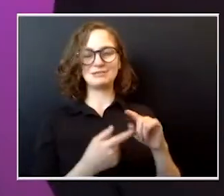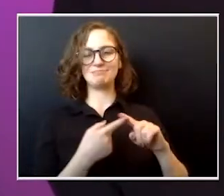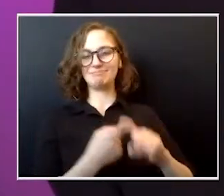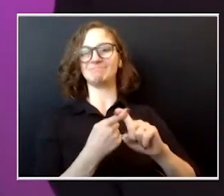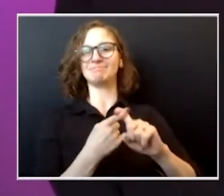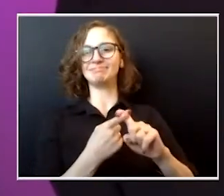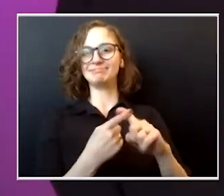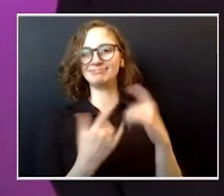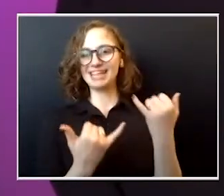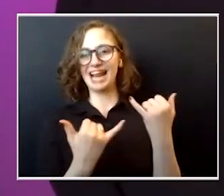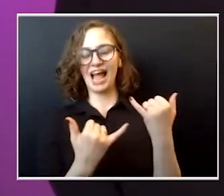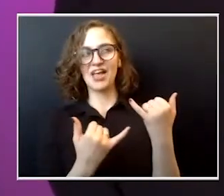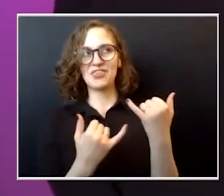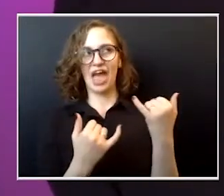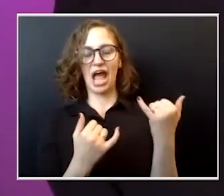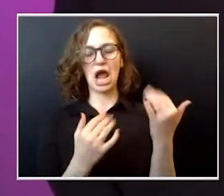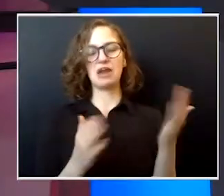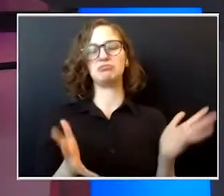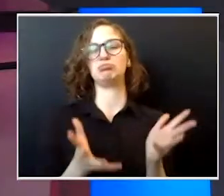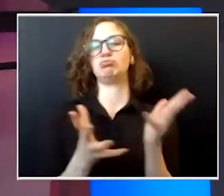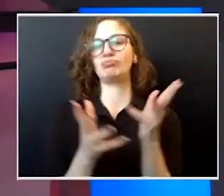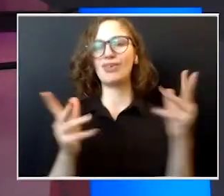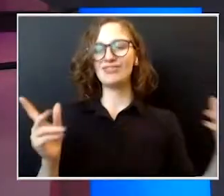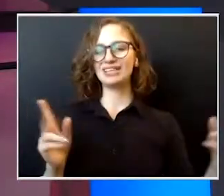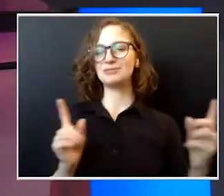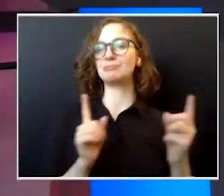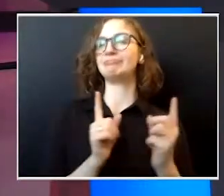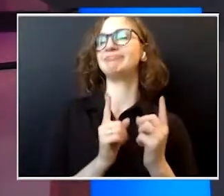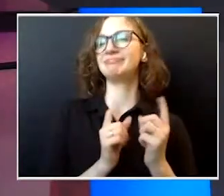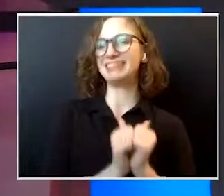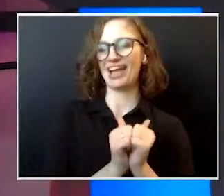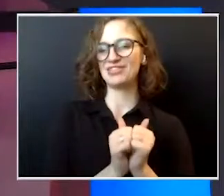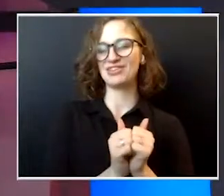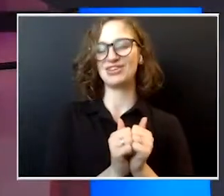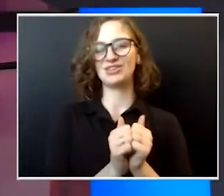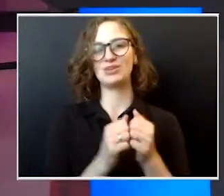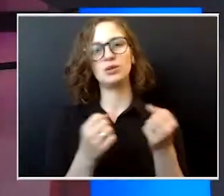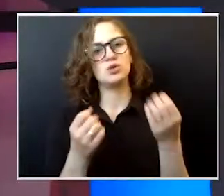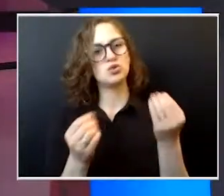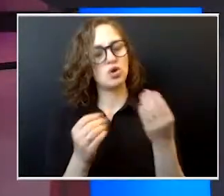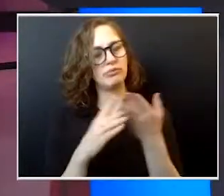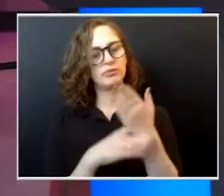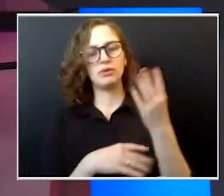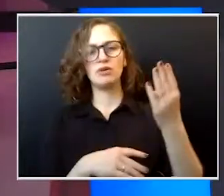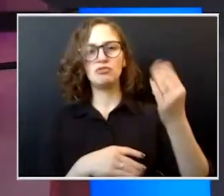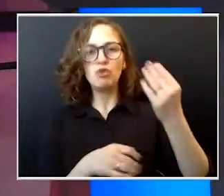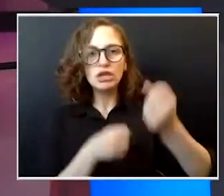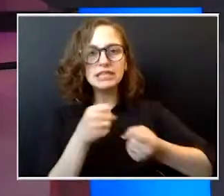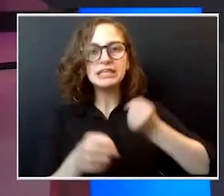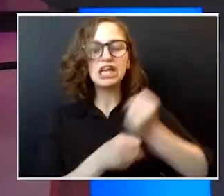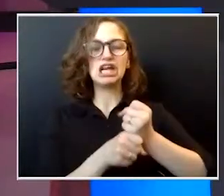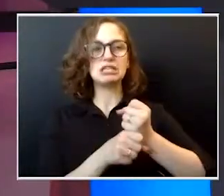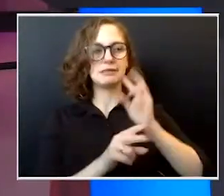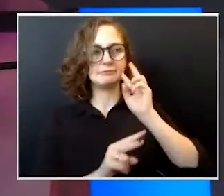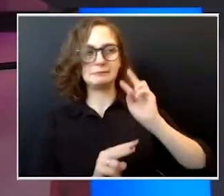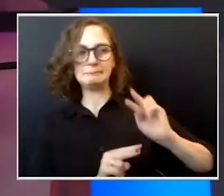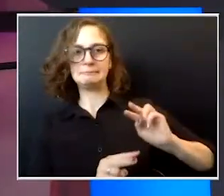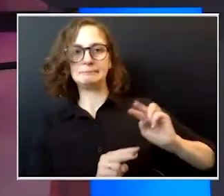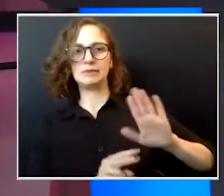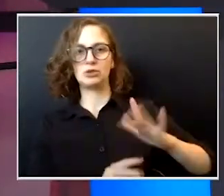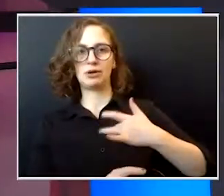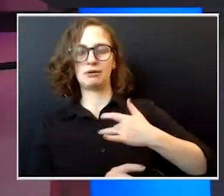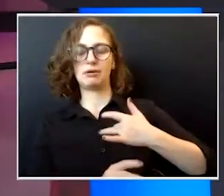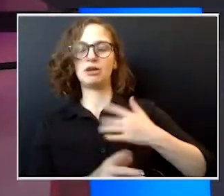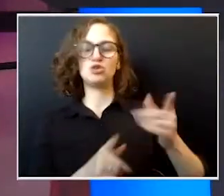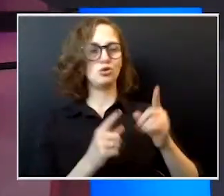us together a little bit more, I would say. So through all this monitoring, the 14 years of monitoring, you meet Tori, fall in love, get married, have a